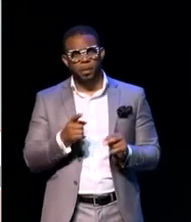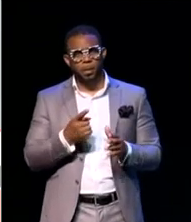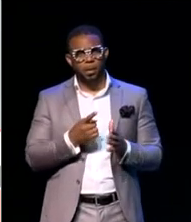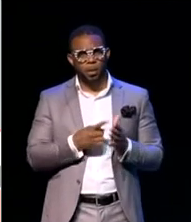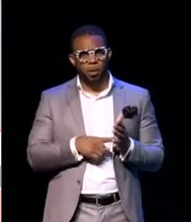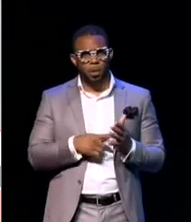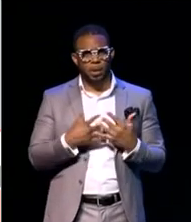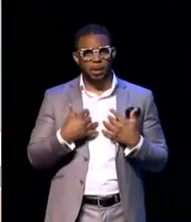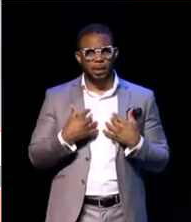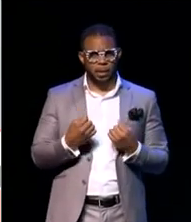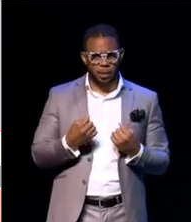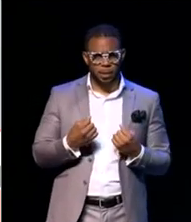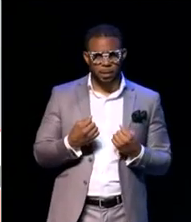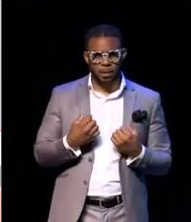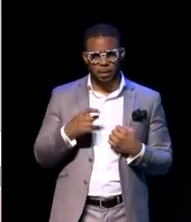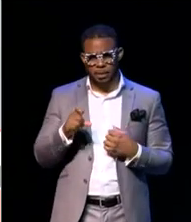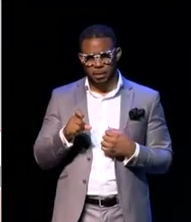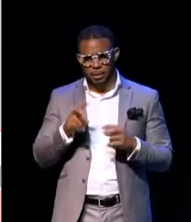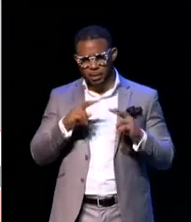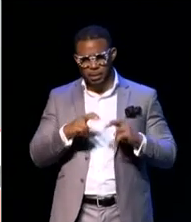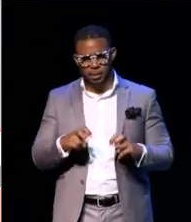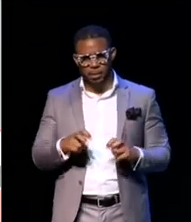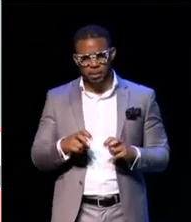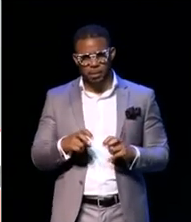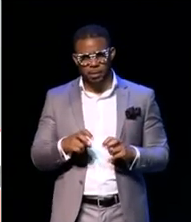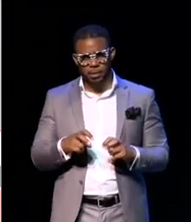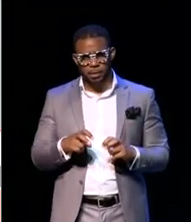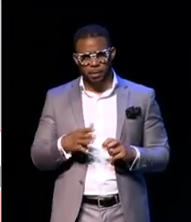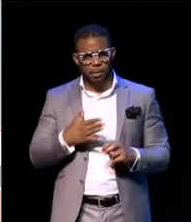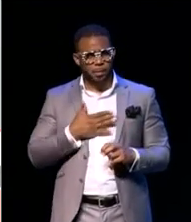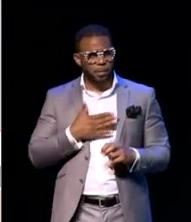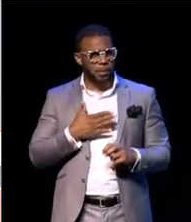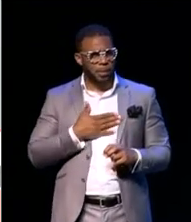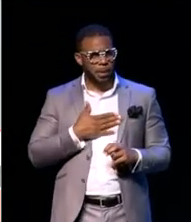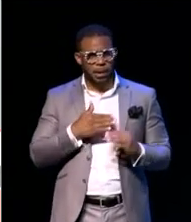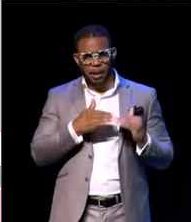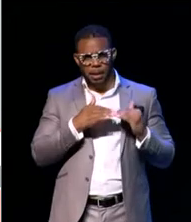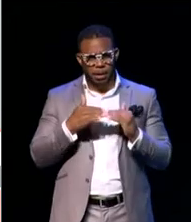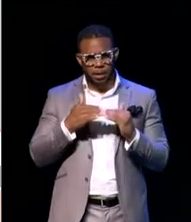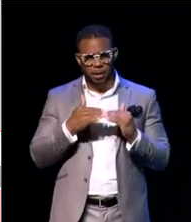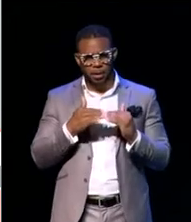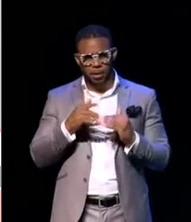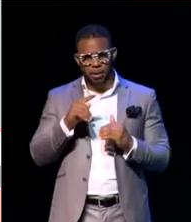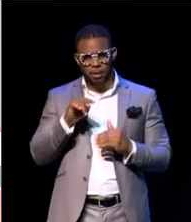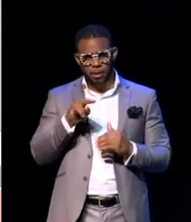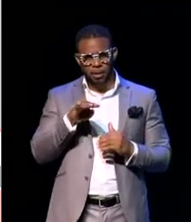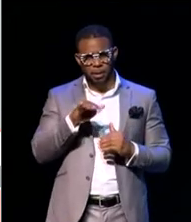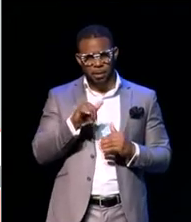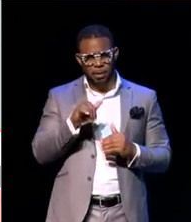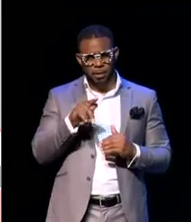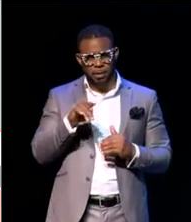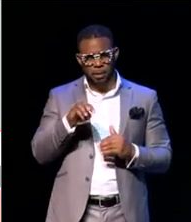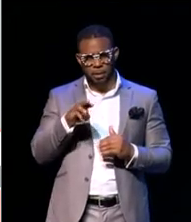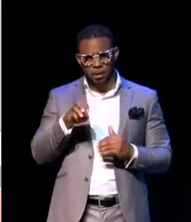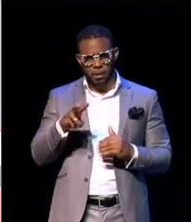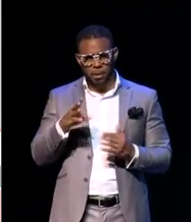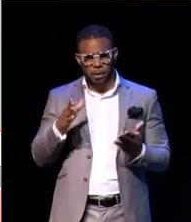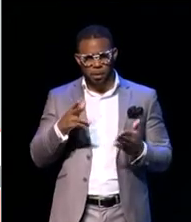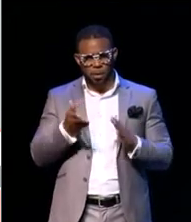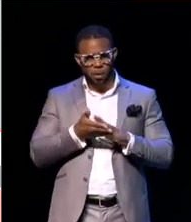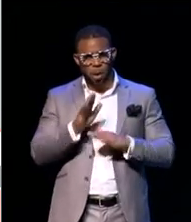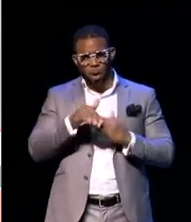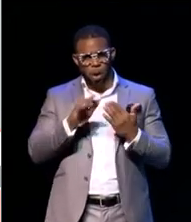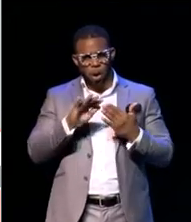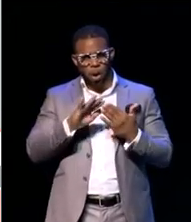the health needs assessment. My colleague Tanya Kinlow is here, runs all the